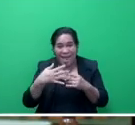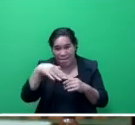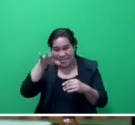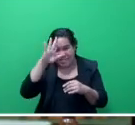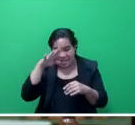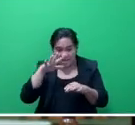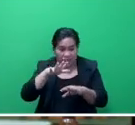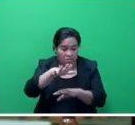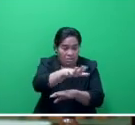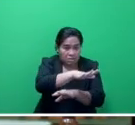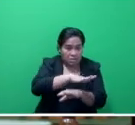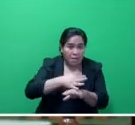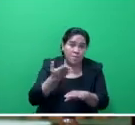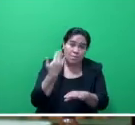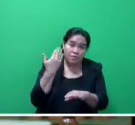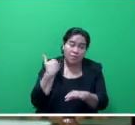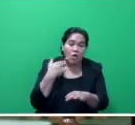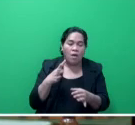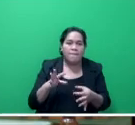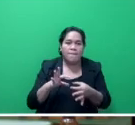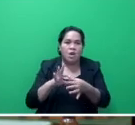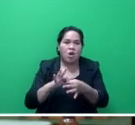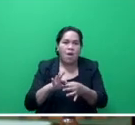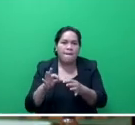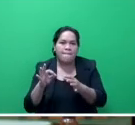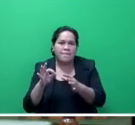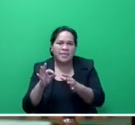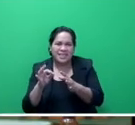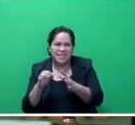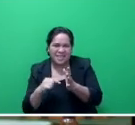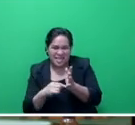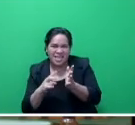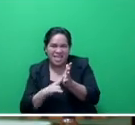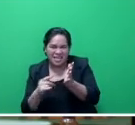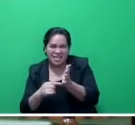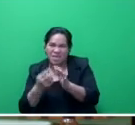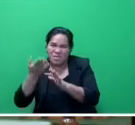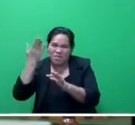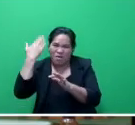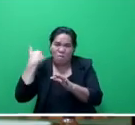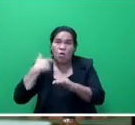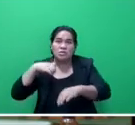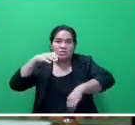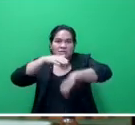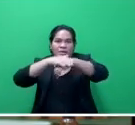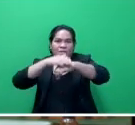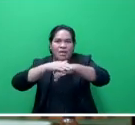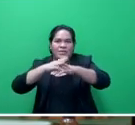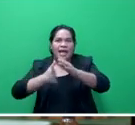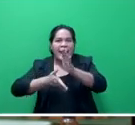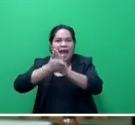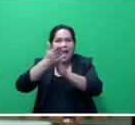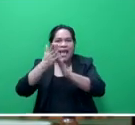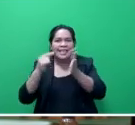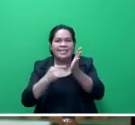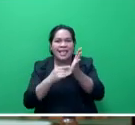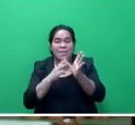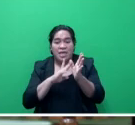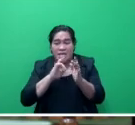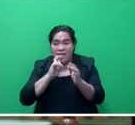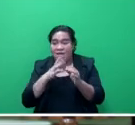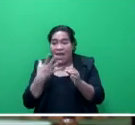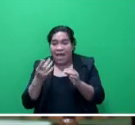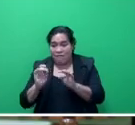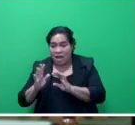site used to belong to PNT many years ago. It's government land. It's the highest peak in Suva. So if there's any tsunami, if that